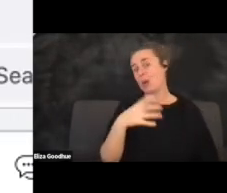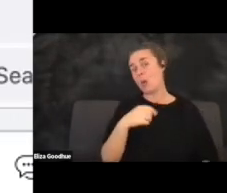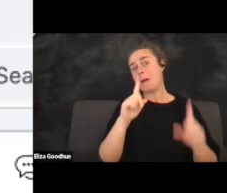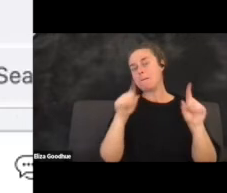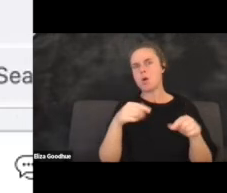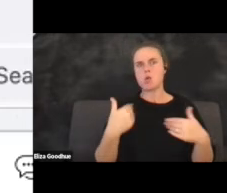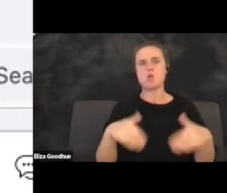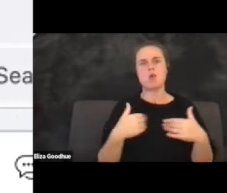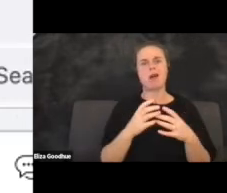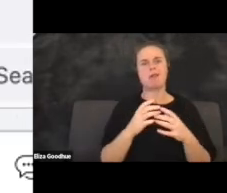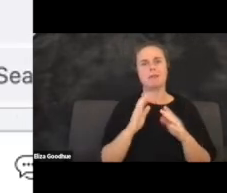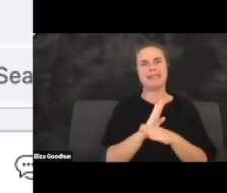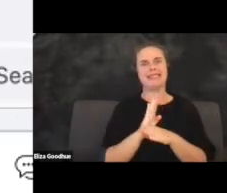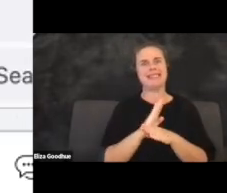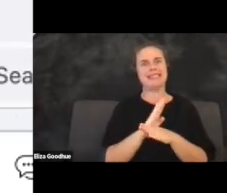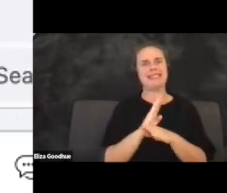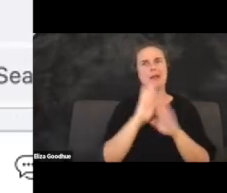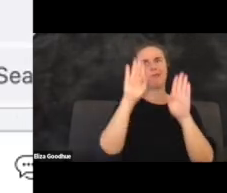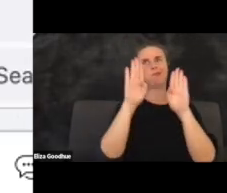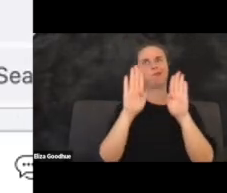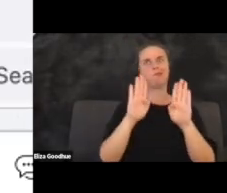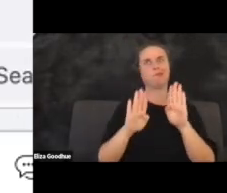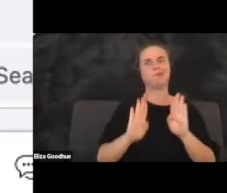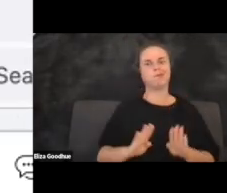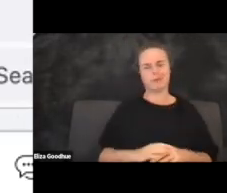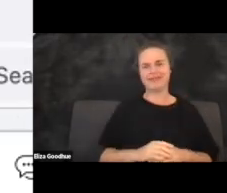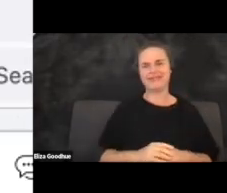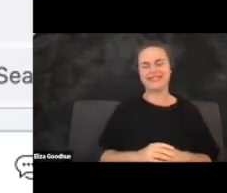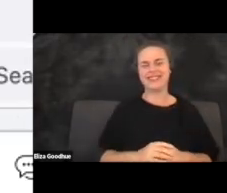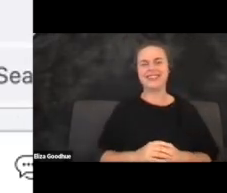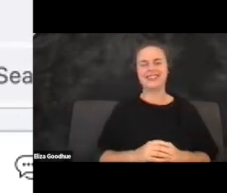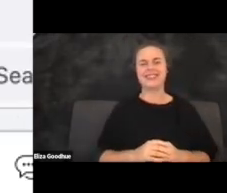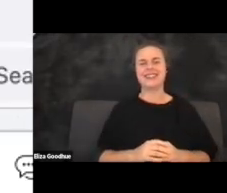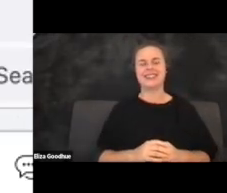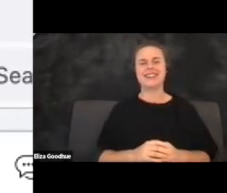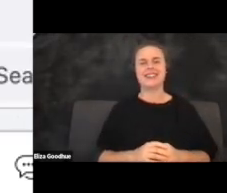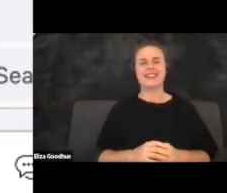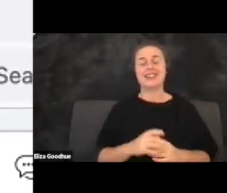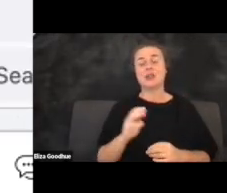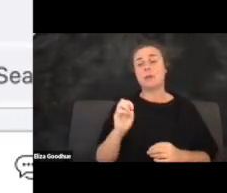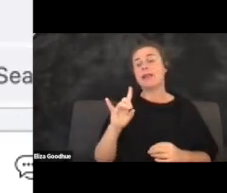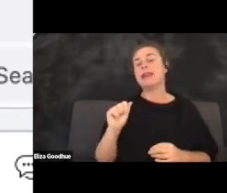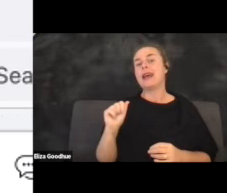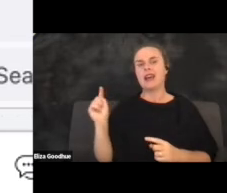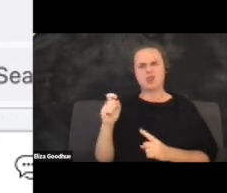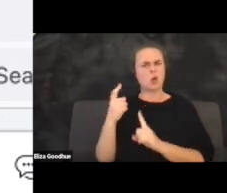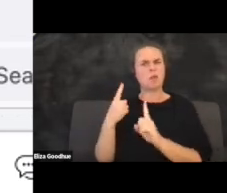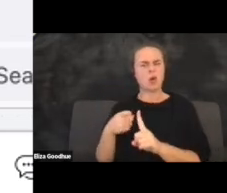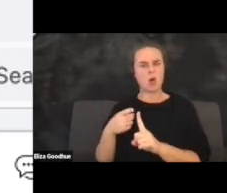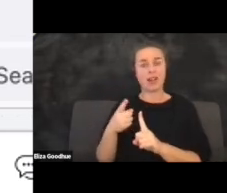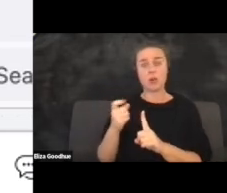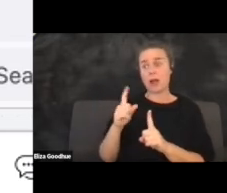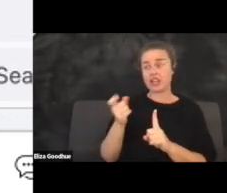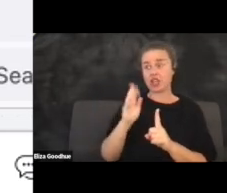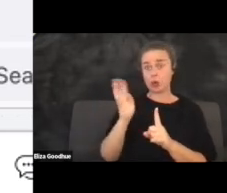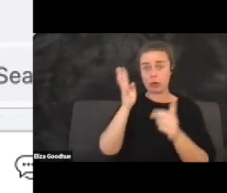busy. That's one. And I think, Melinda, to your point, when you do strategic planning, their brains go all over the place and every